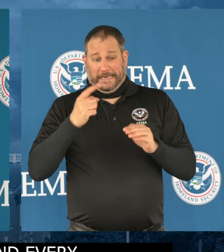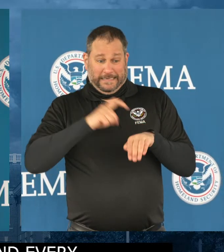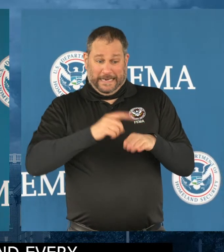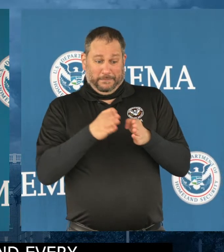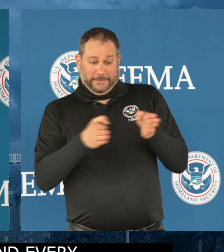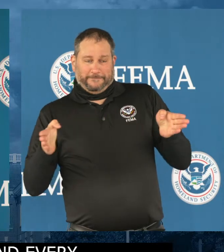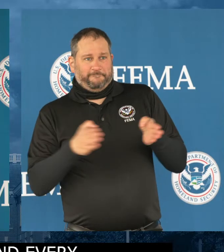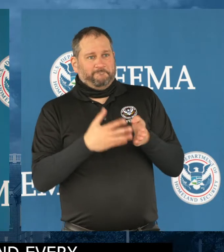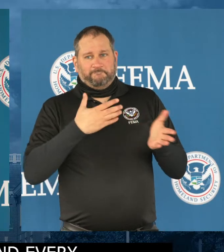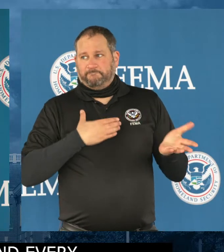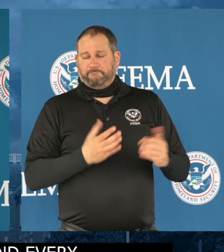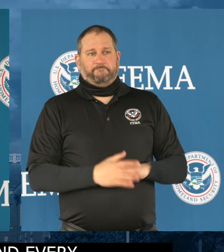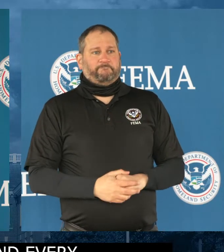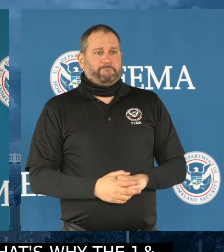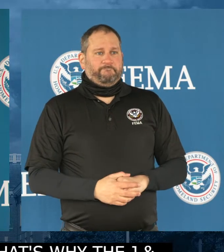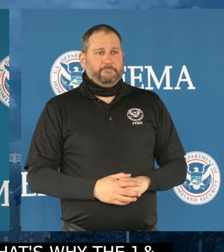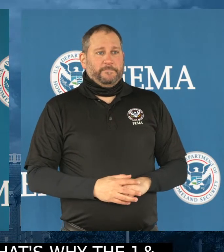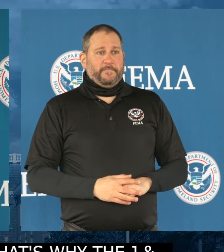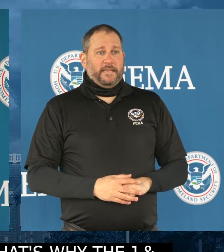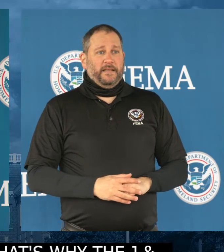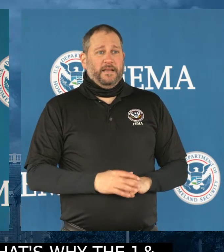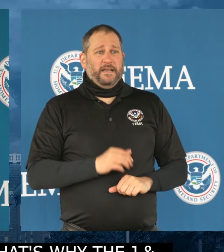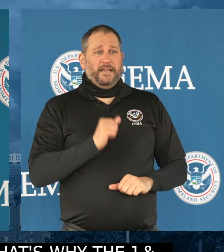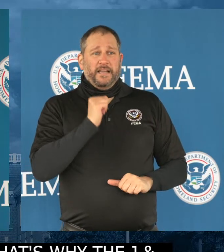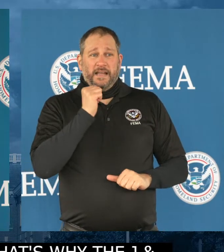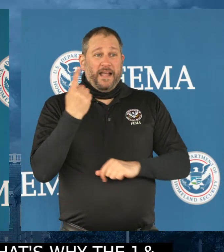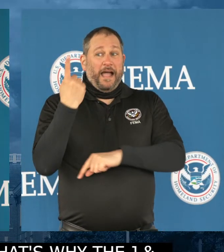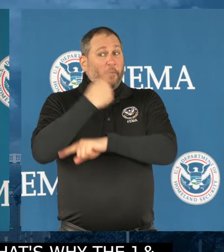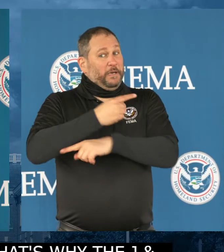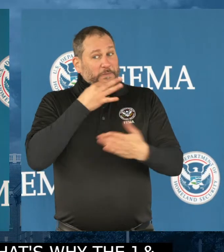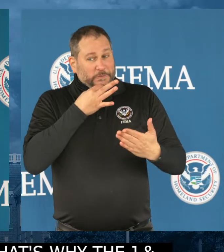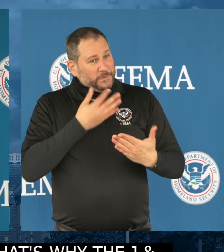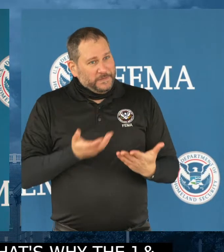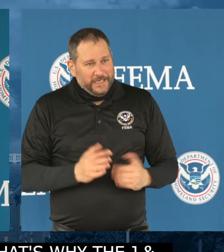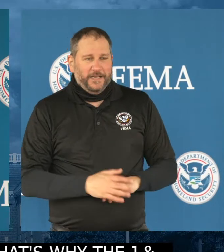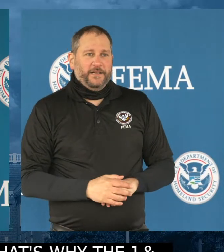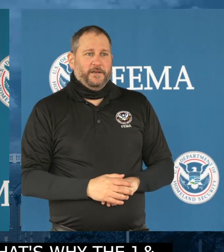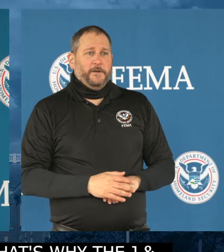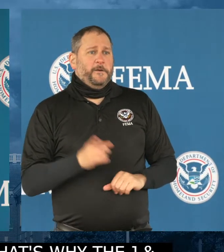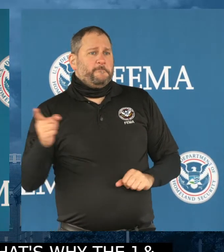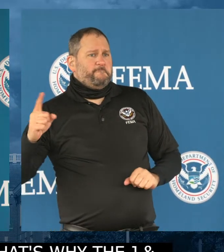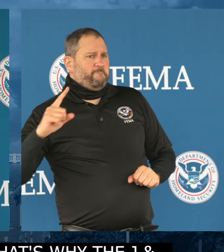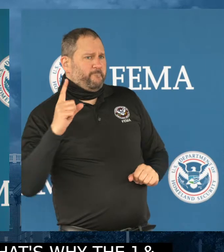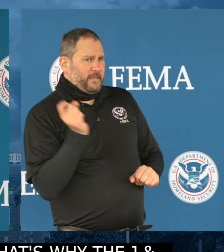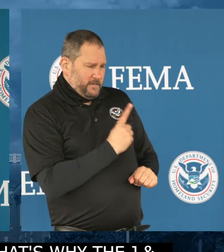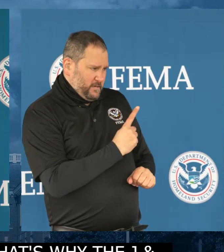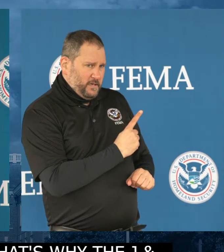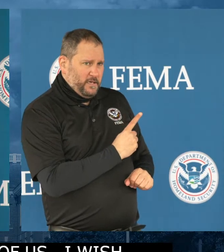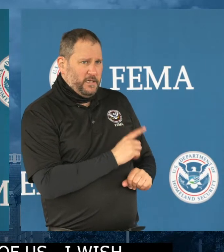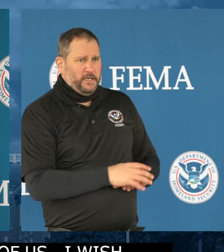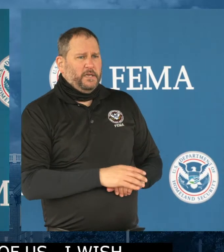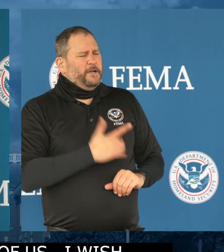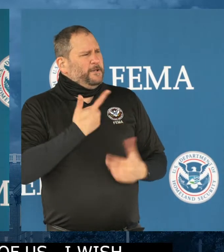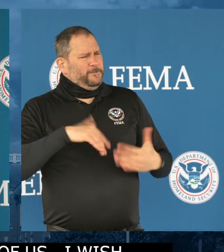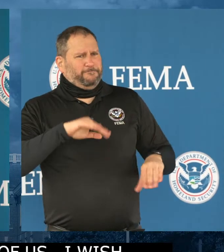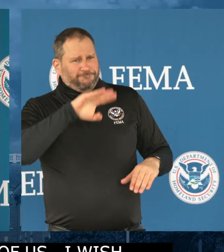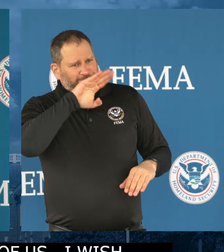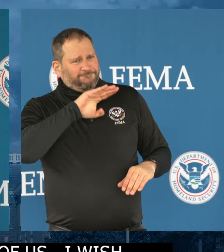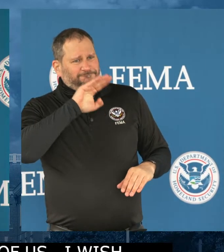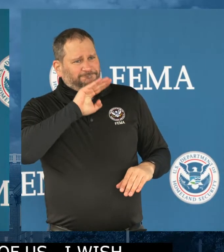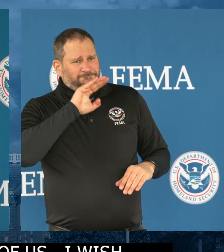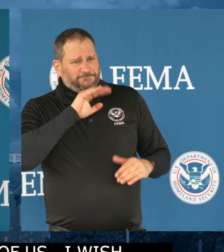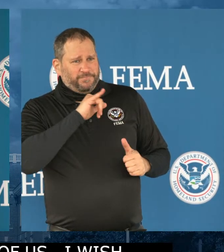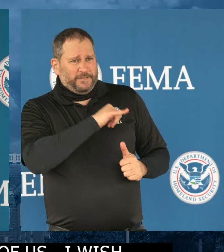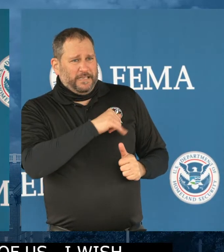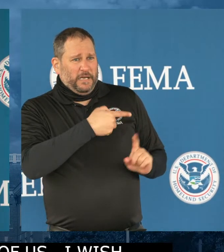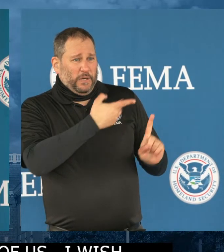Not a day too soon. Governor, do you find it frustrating that you as the governor, you know,